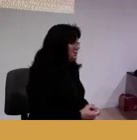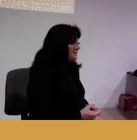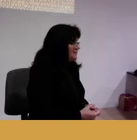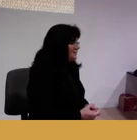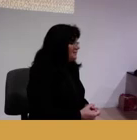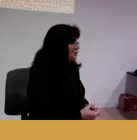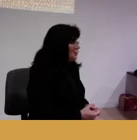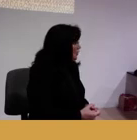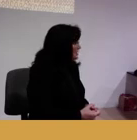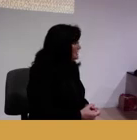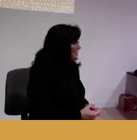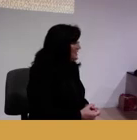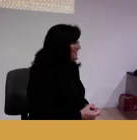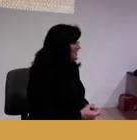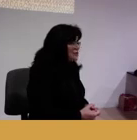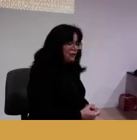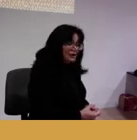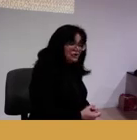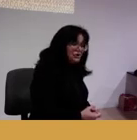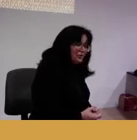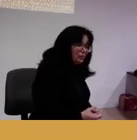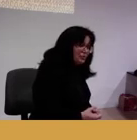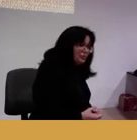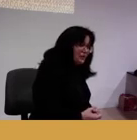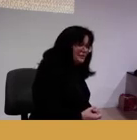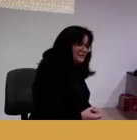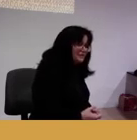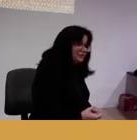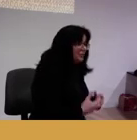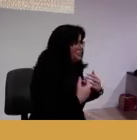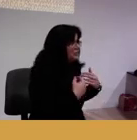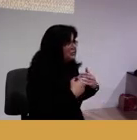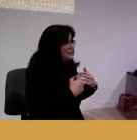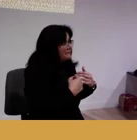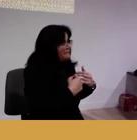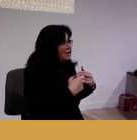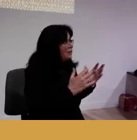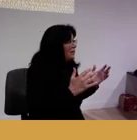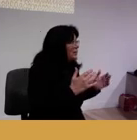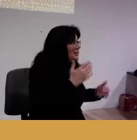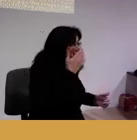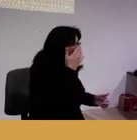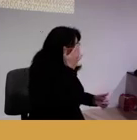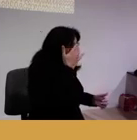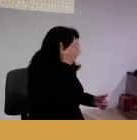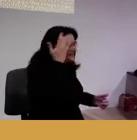anthropology. We'd like to say in a relationship with mathematics. Not me personally.